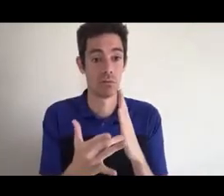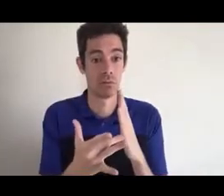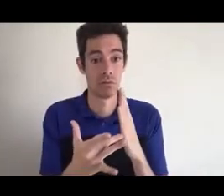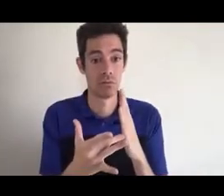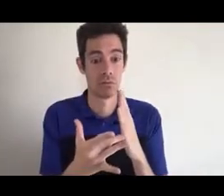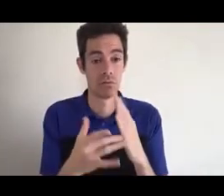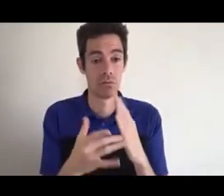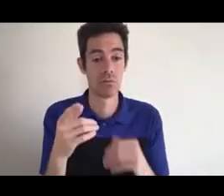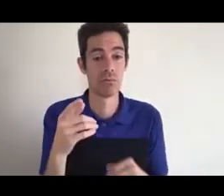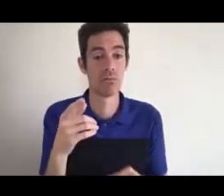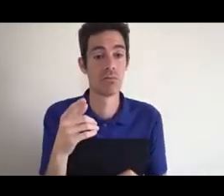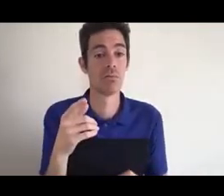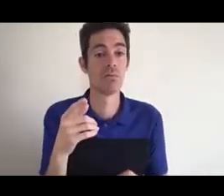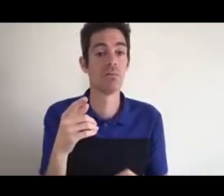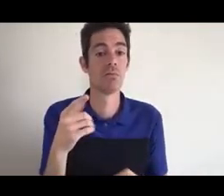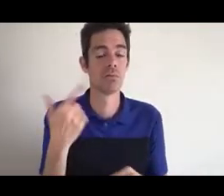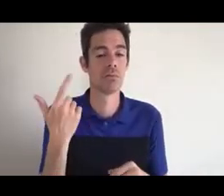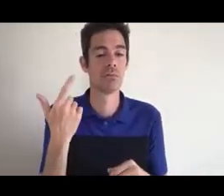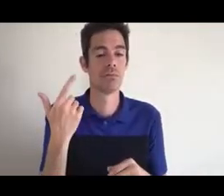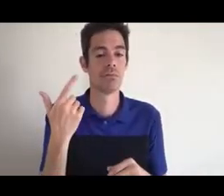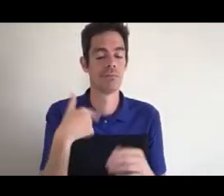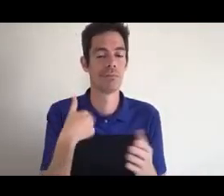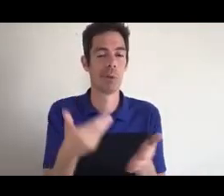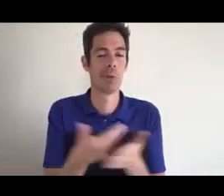So 3D technology,